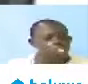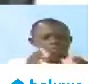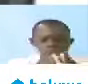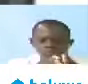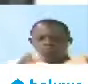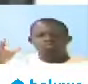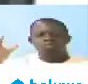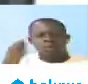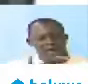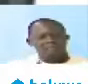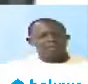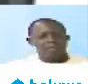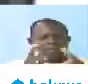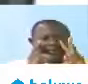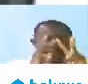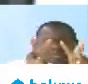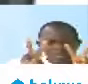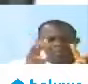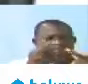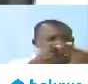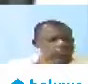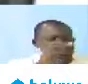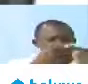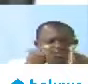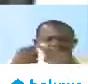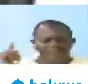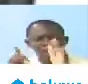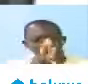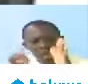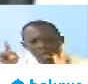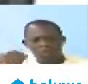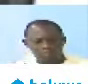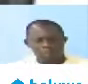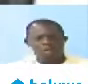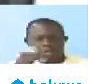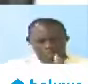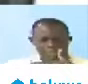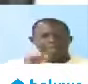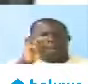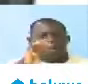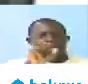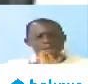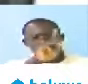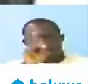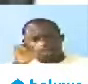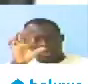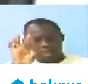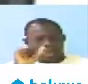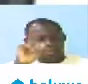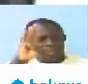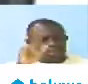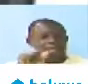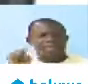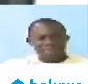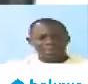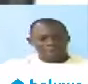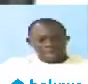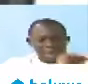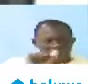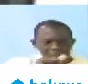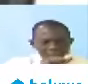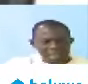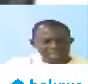Because you find all kinds and types of people in there. And in Asia, kono. Even in Asia.